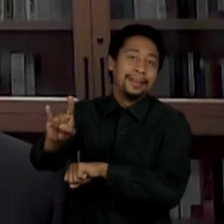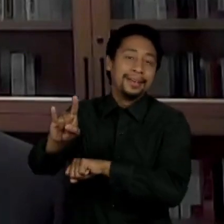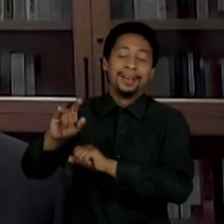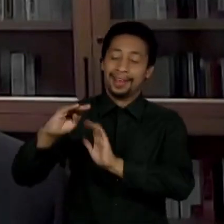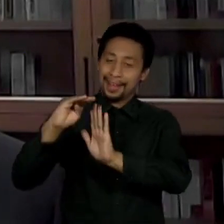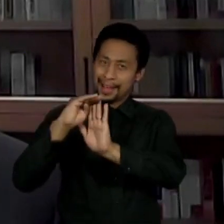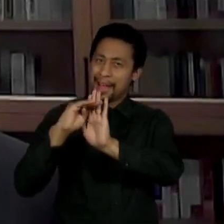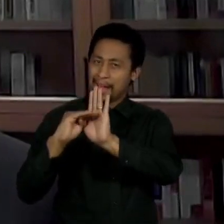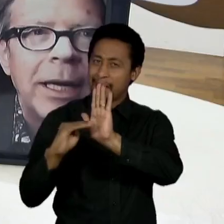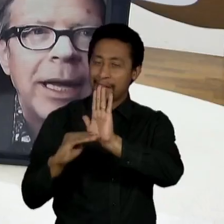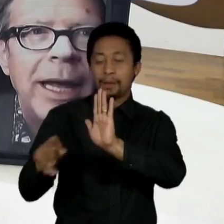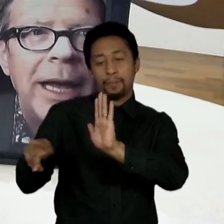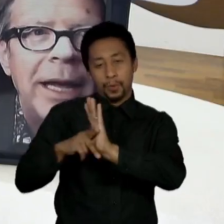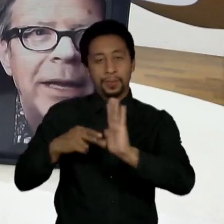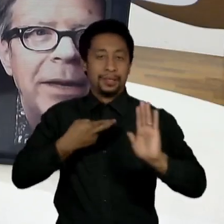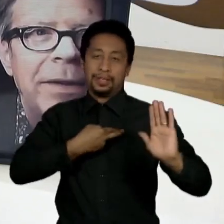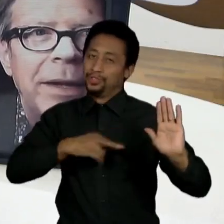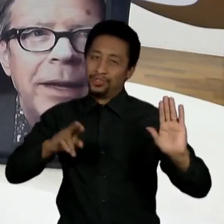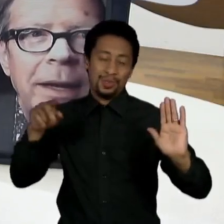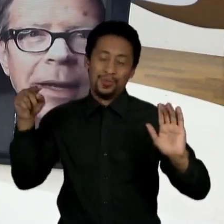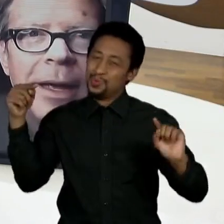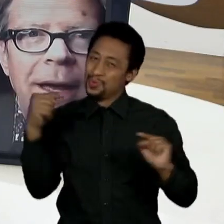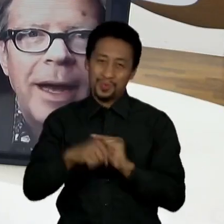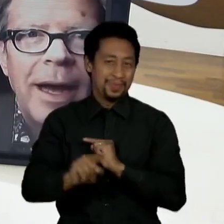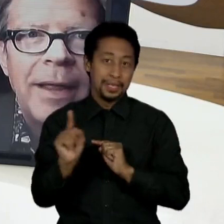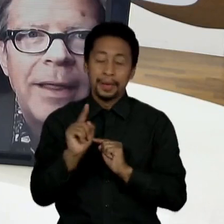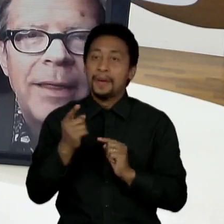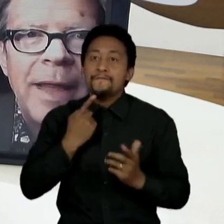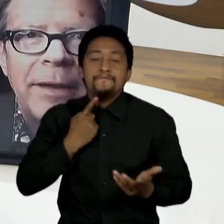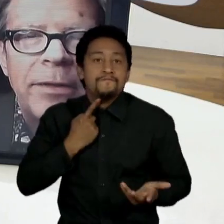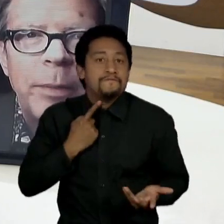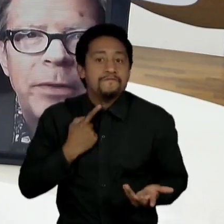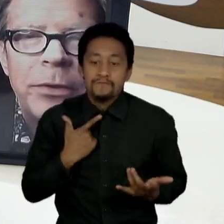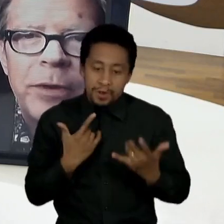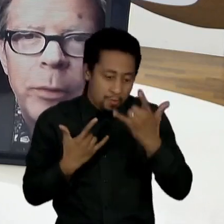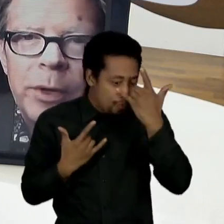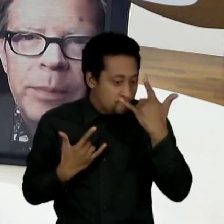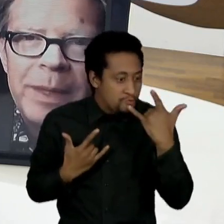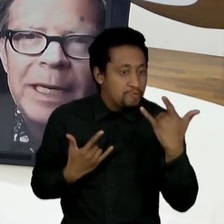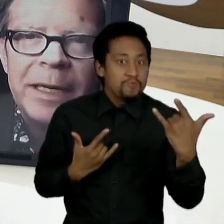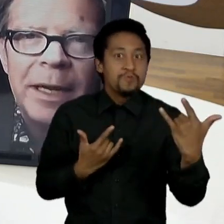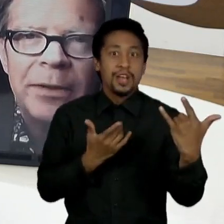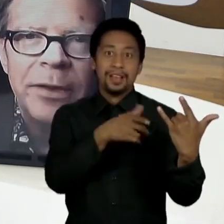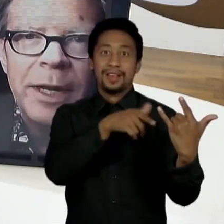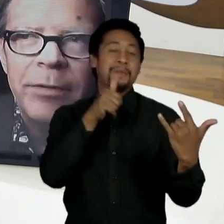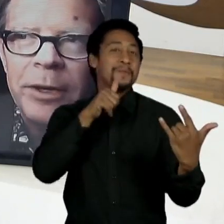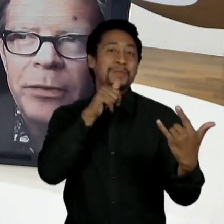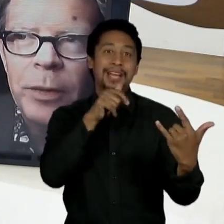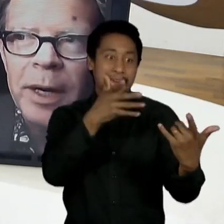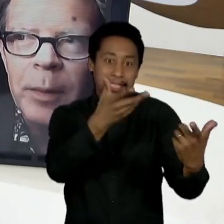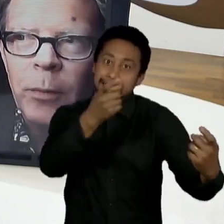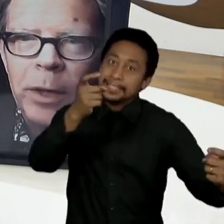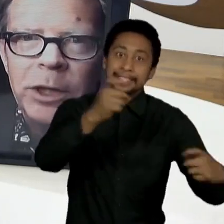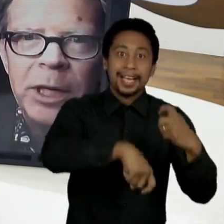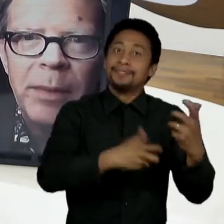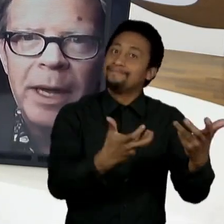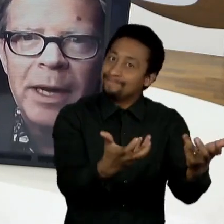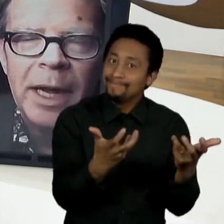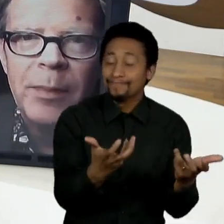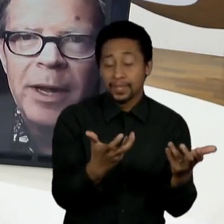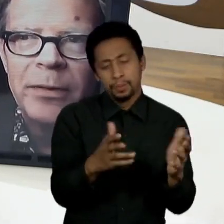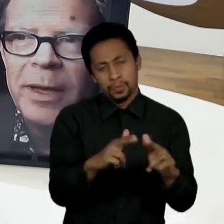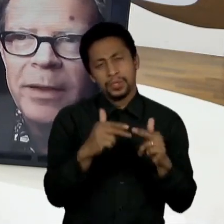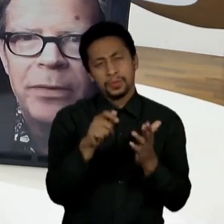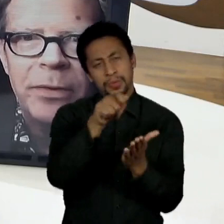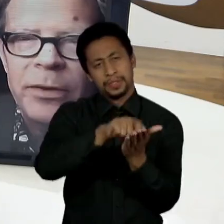he has to have it. And that's the position I want to be in as a novelist, where I'm watching a man.